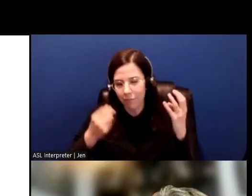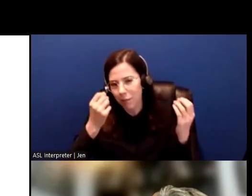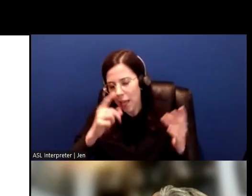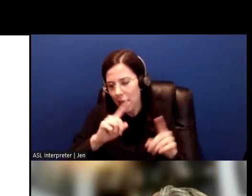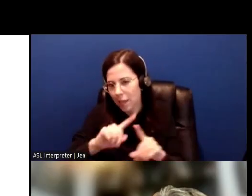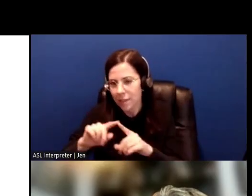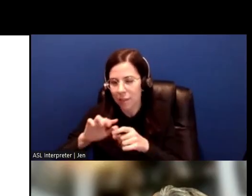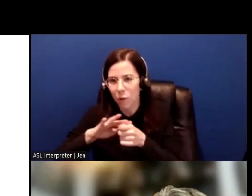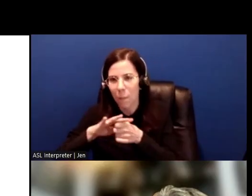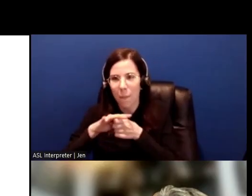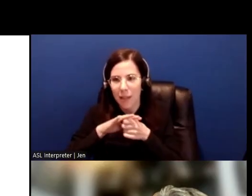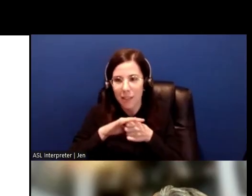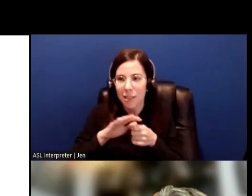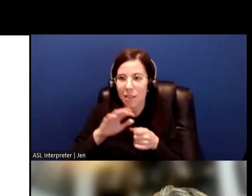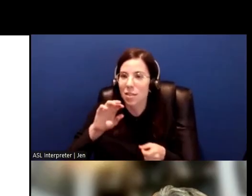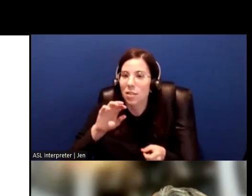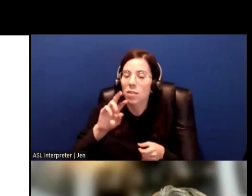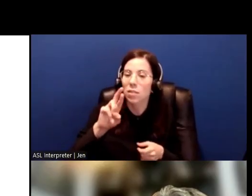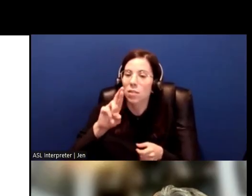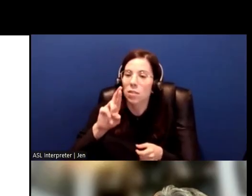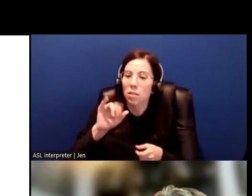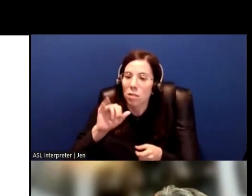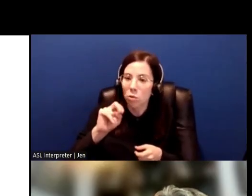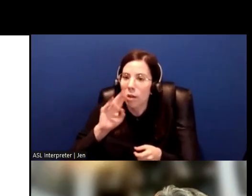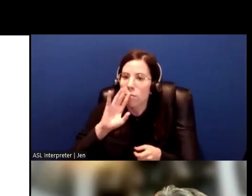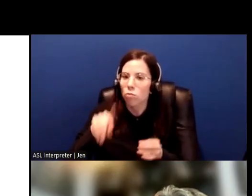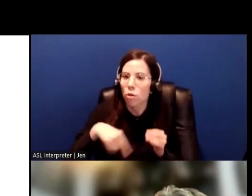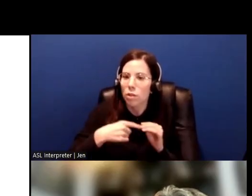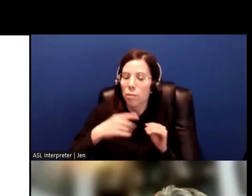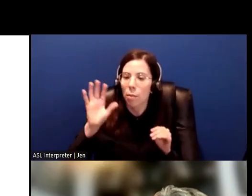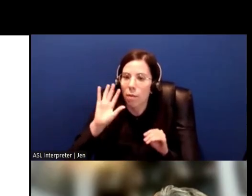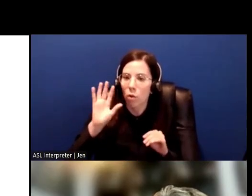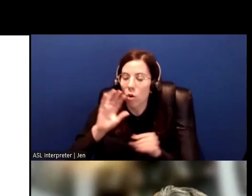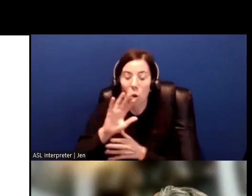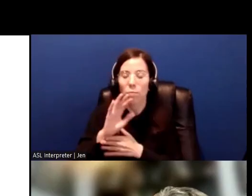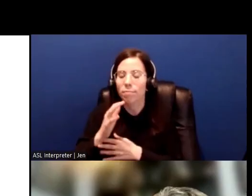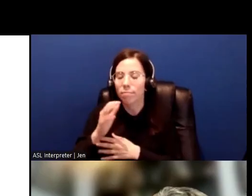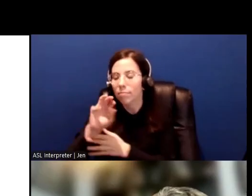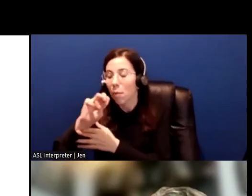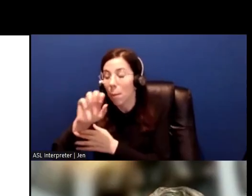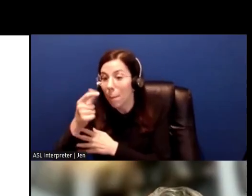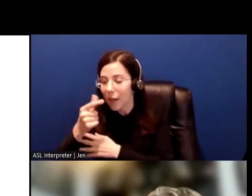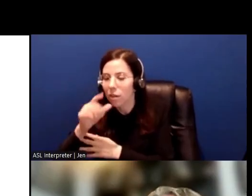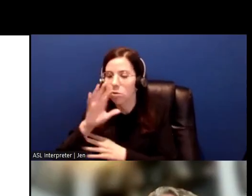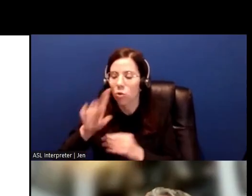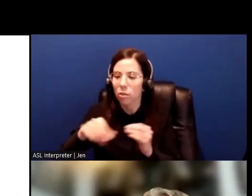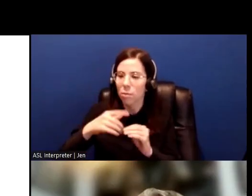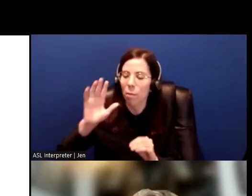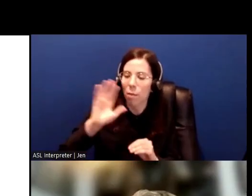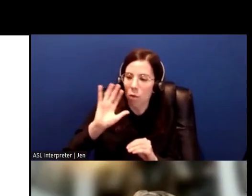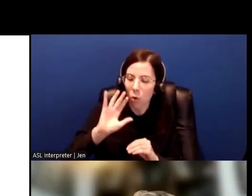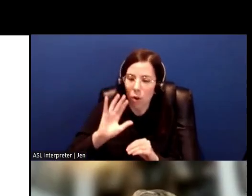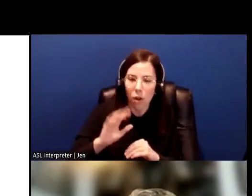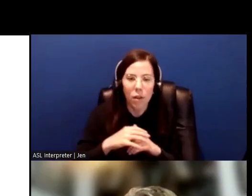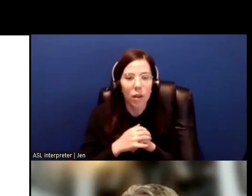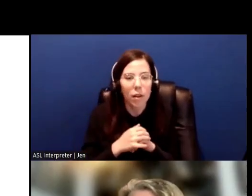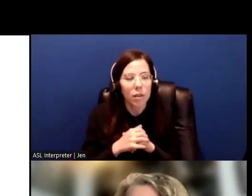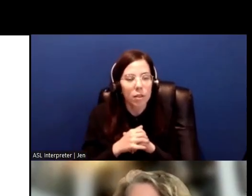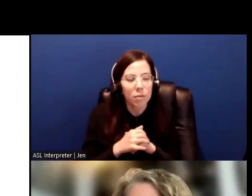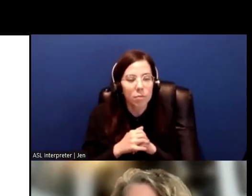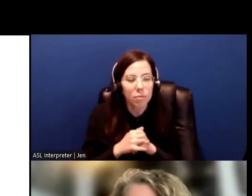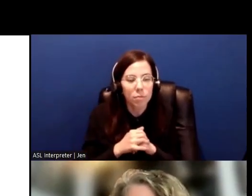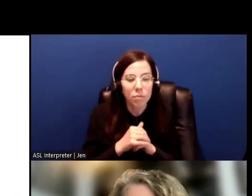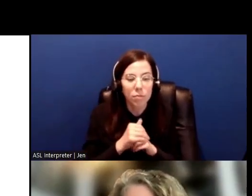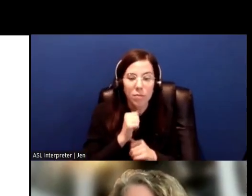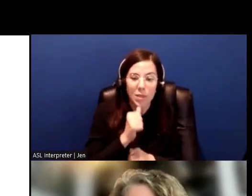think, as Meg talked about earlier, there's a pretty big overlap between the civilian victims'